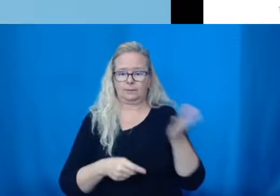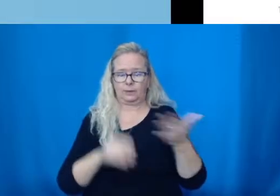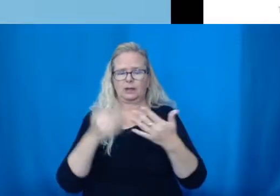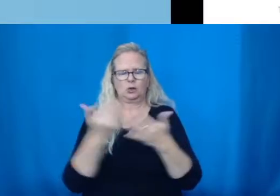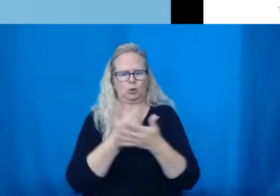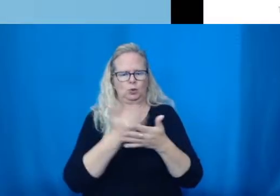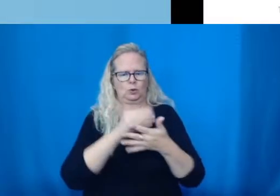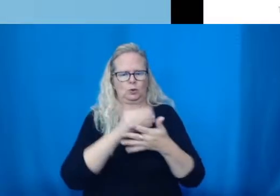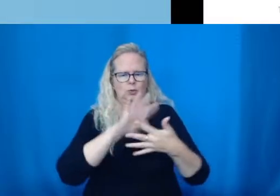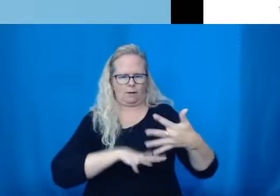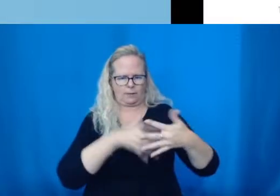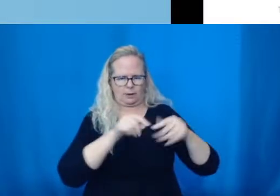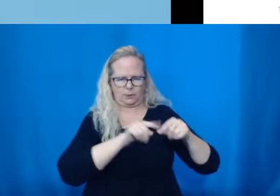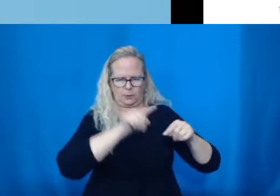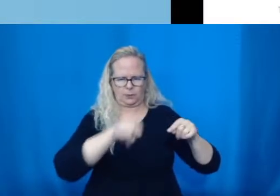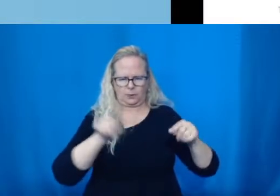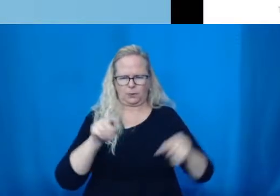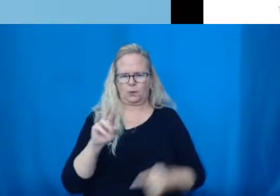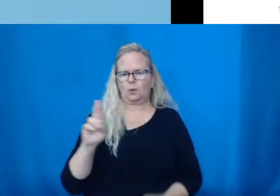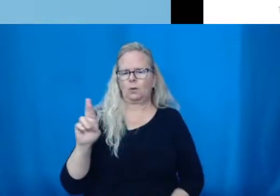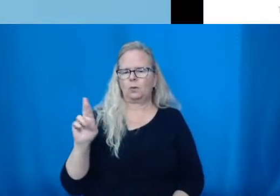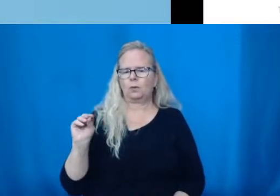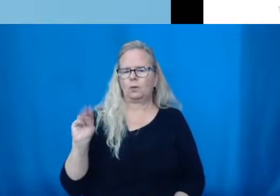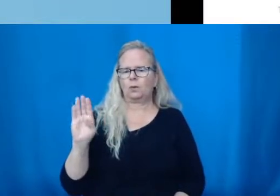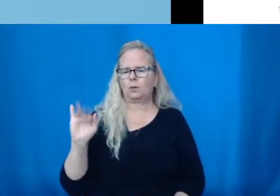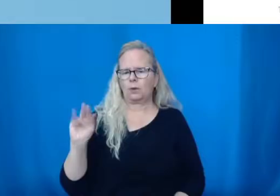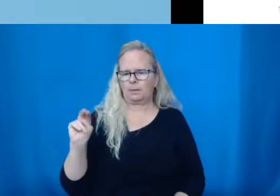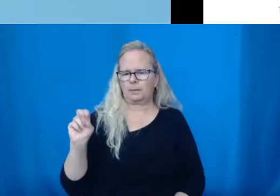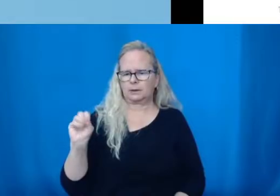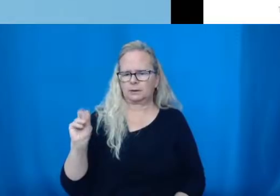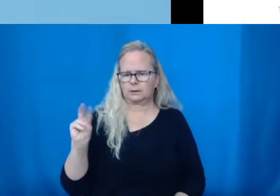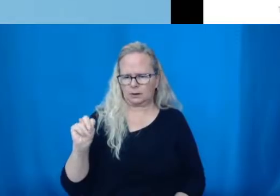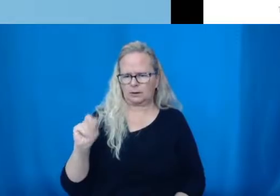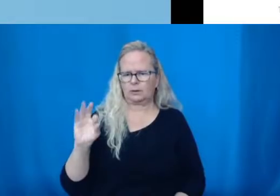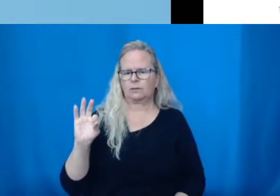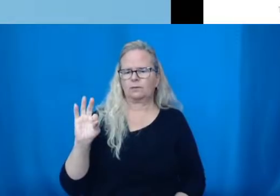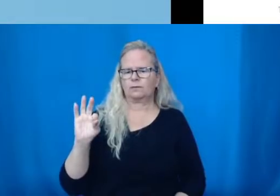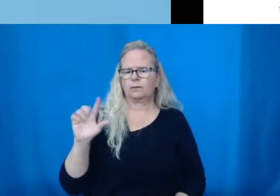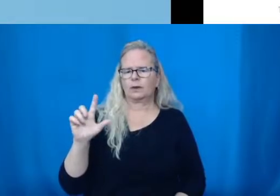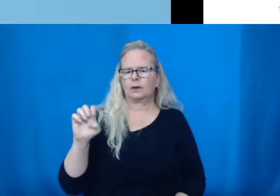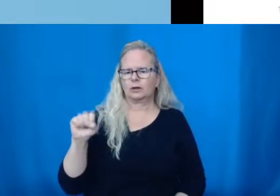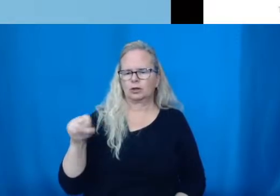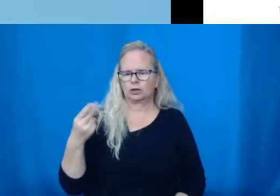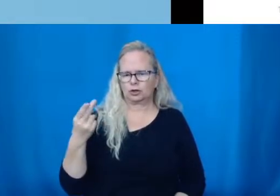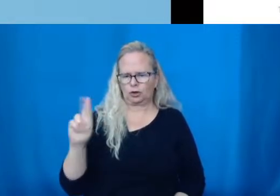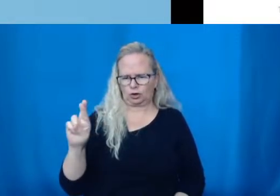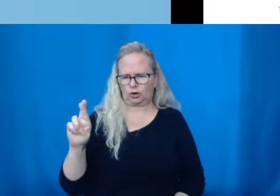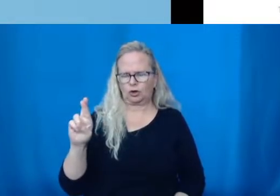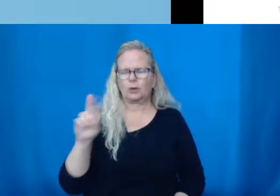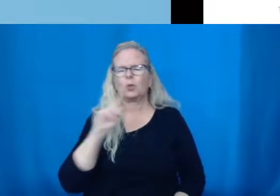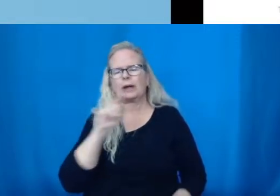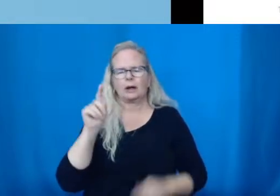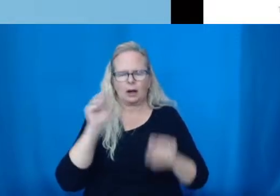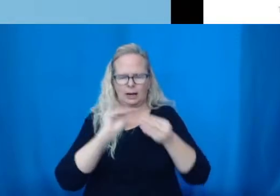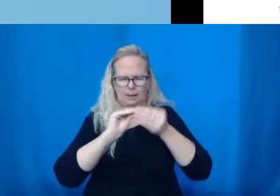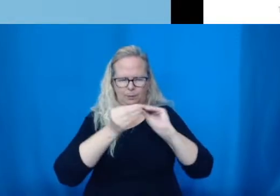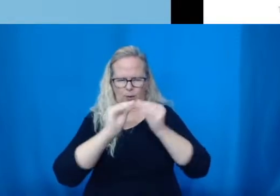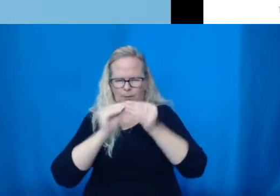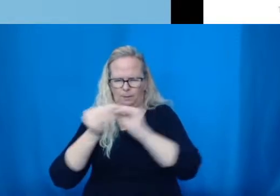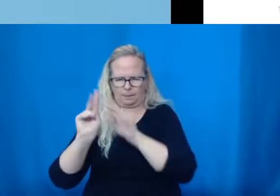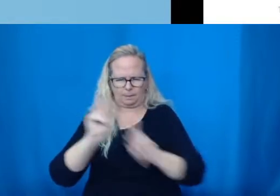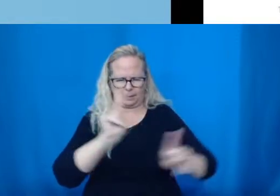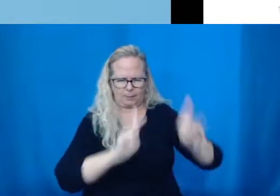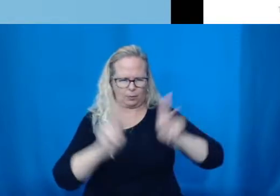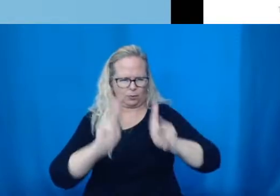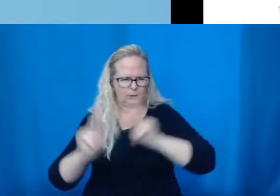capita numbers. So you can actually see the difference between how much worse it is in the rural areas than the urban areas. That blue and yellow